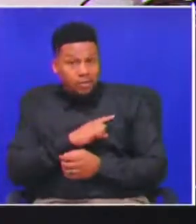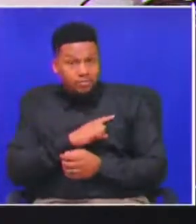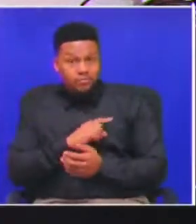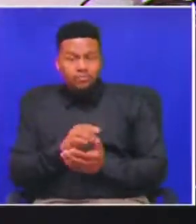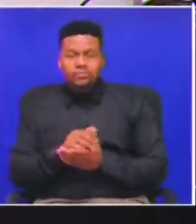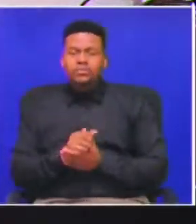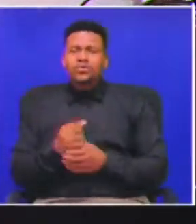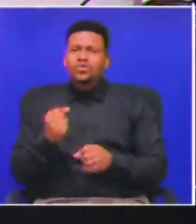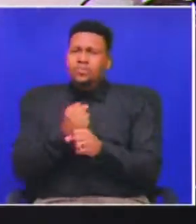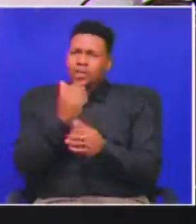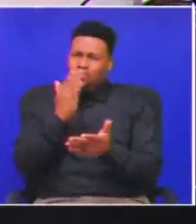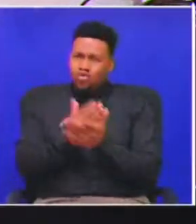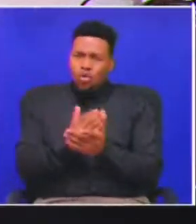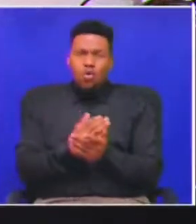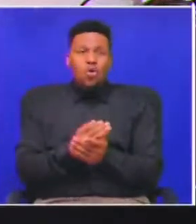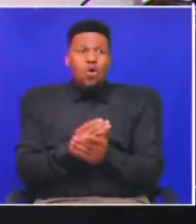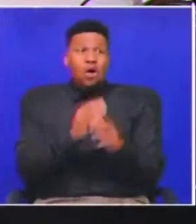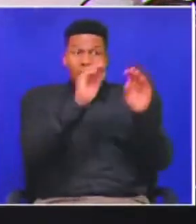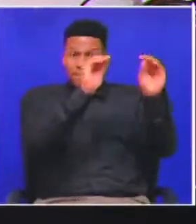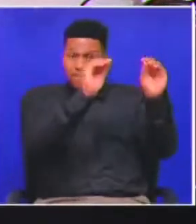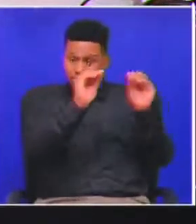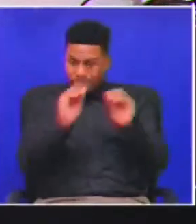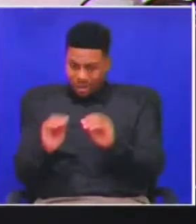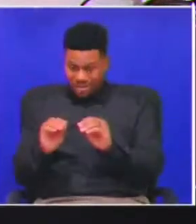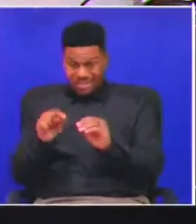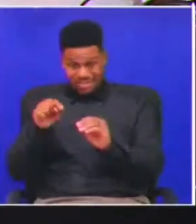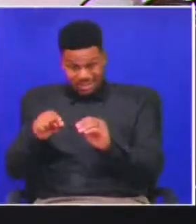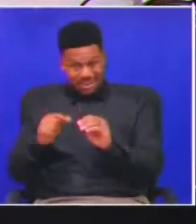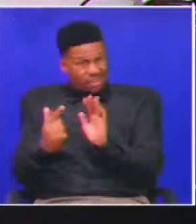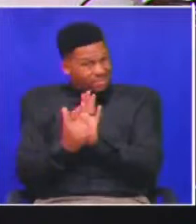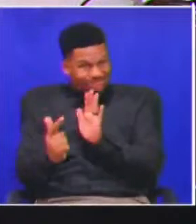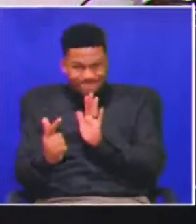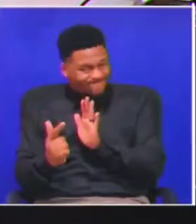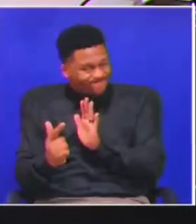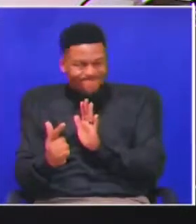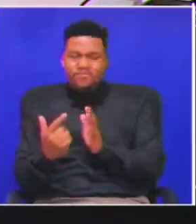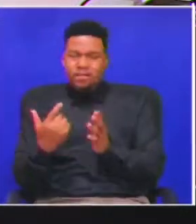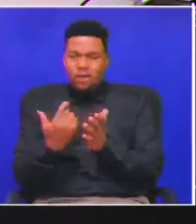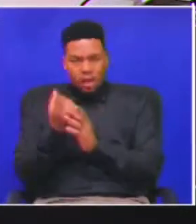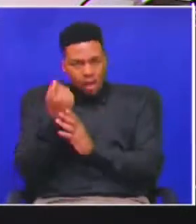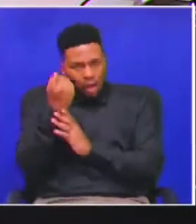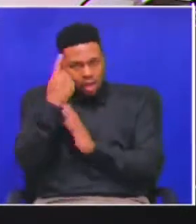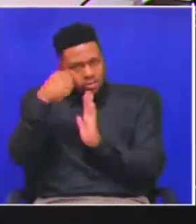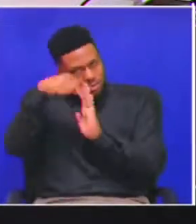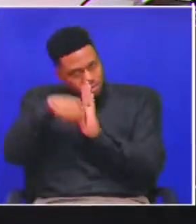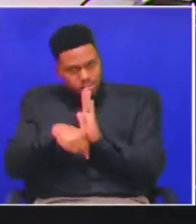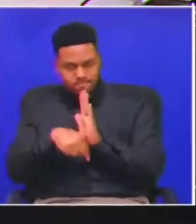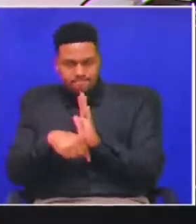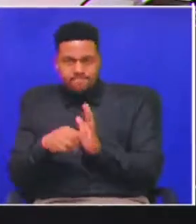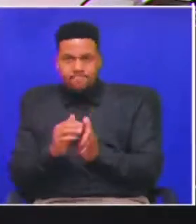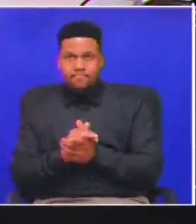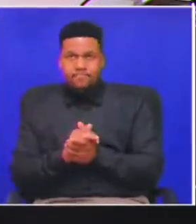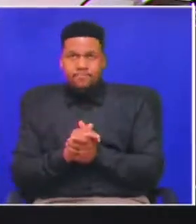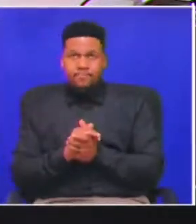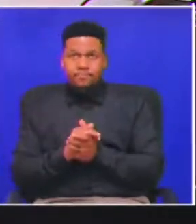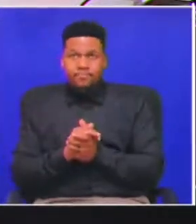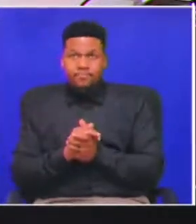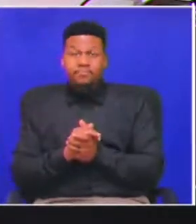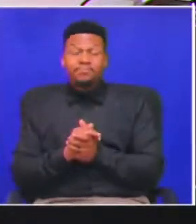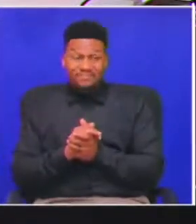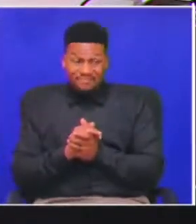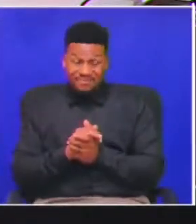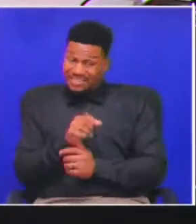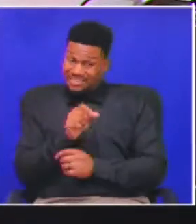illegal migration is understood. Illegal immigration does place a great deal